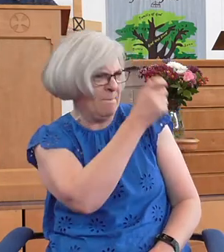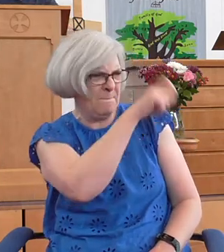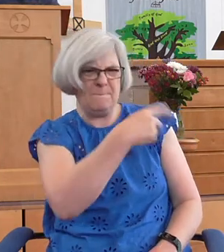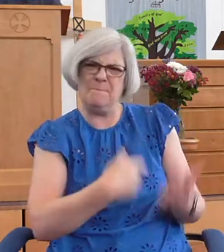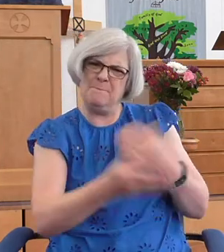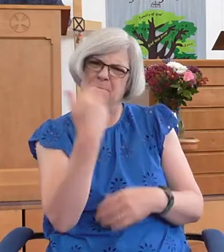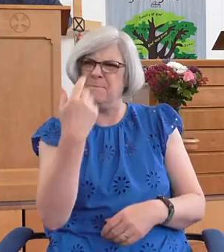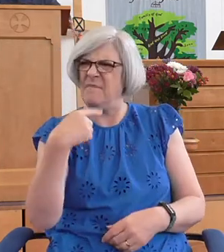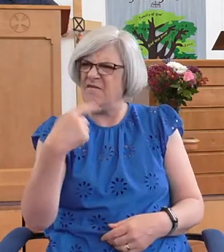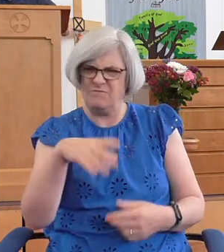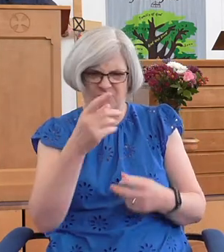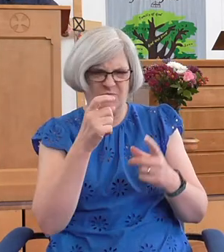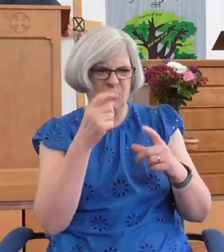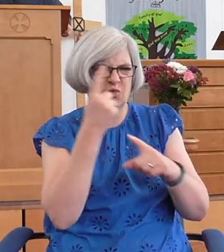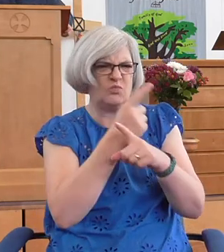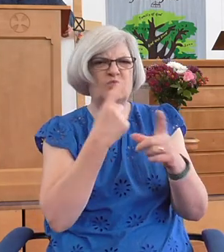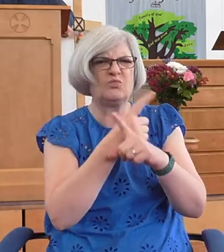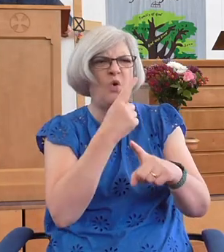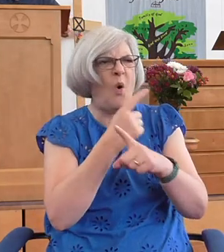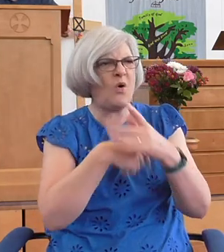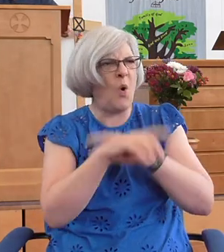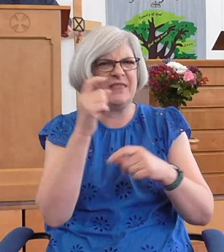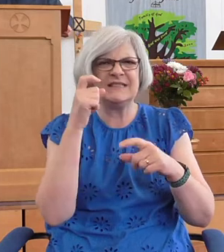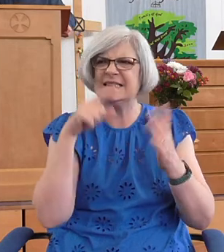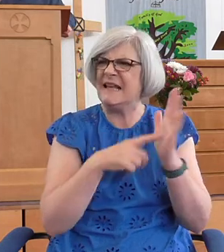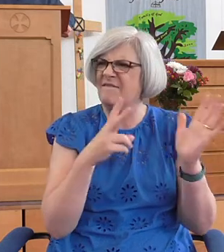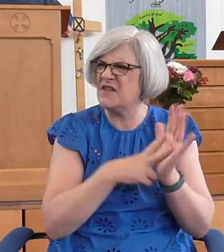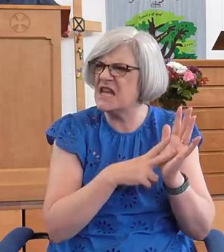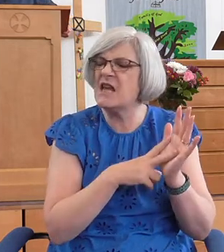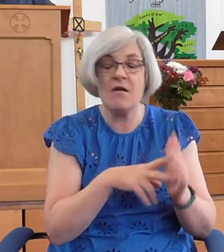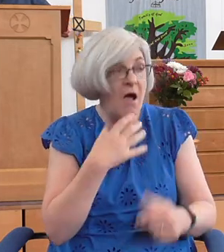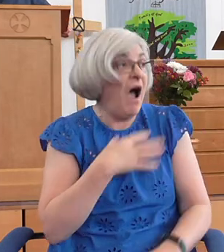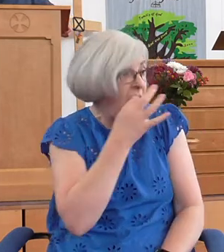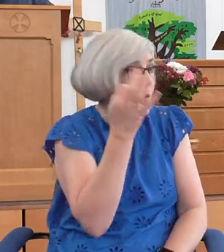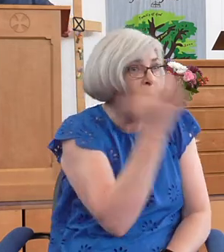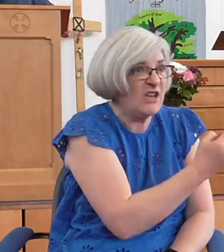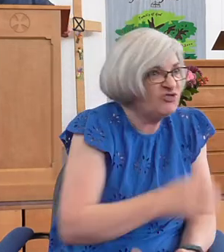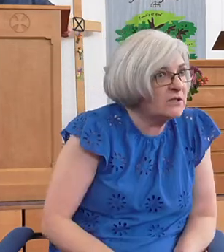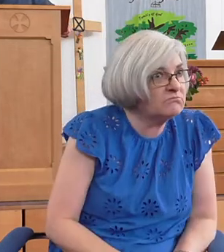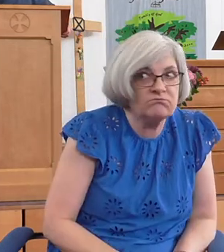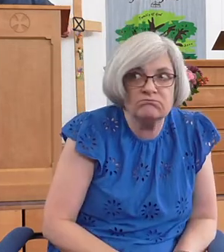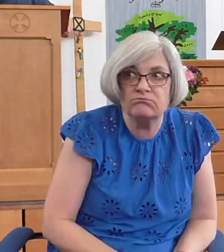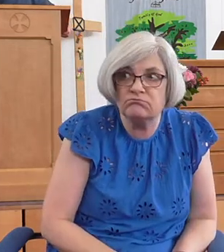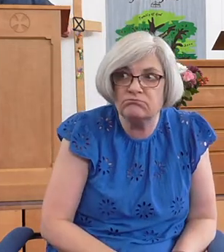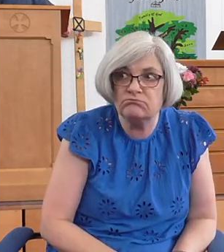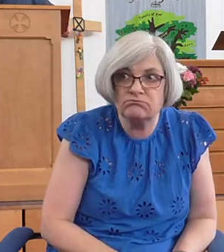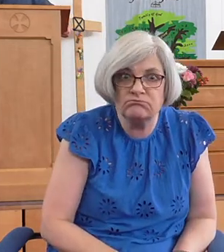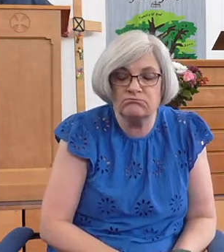Barclay that does the talks on the telly. I've got a question for you."